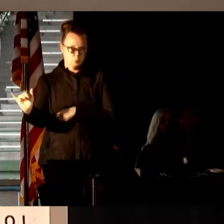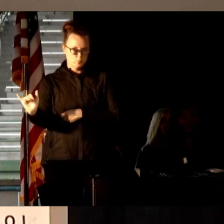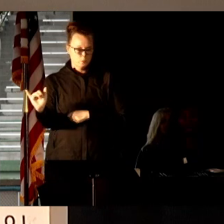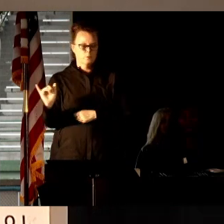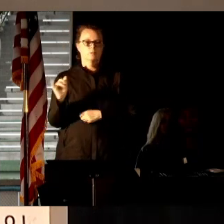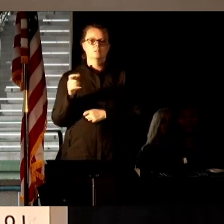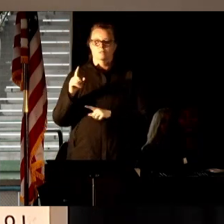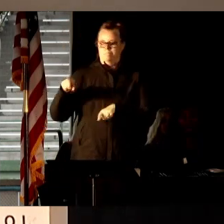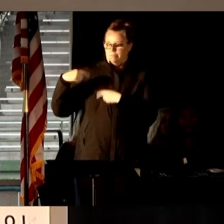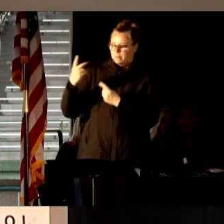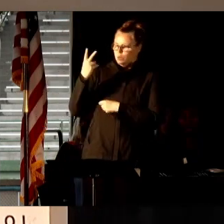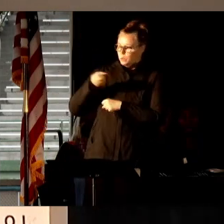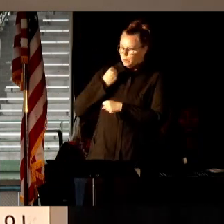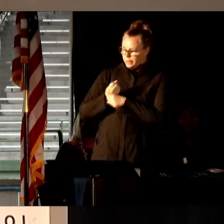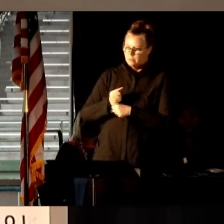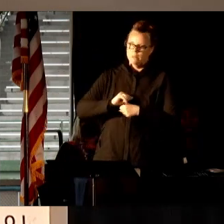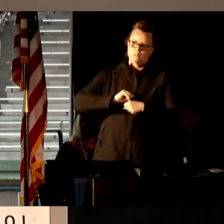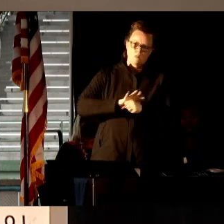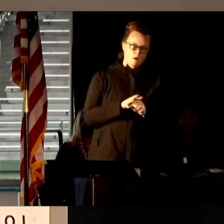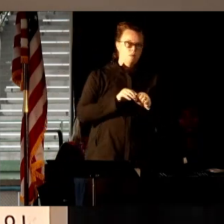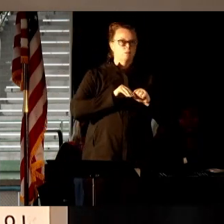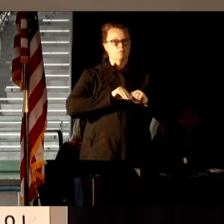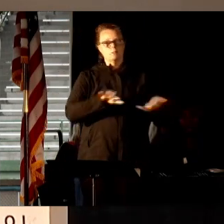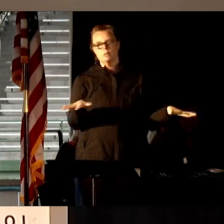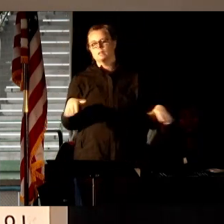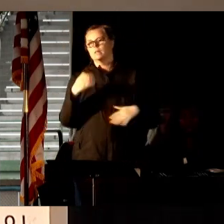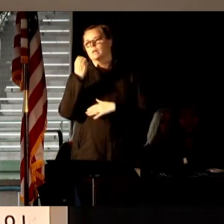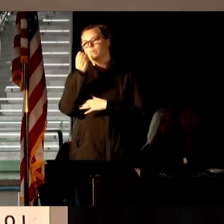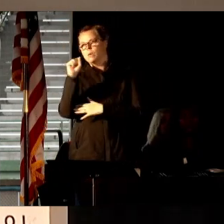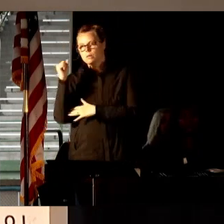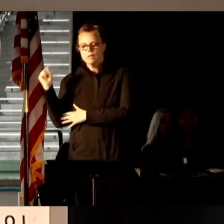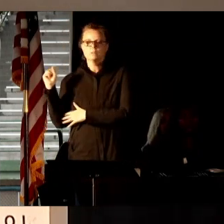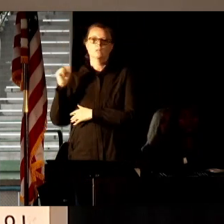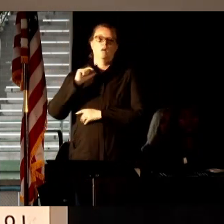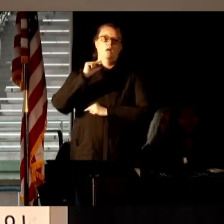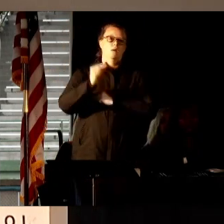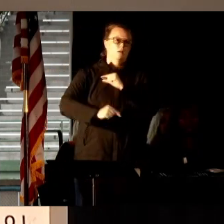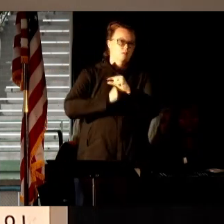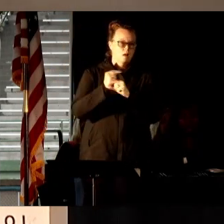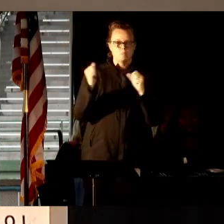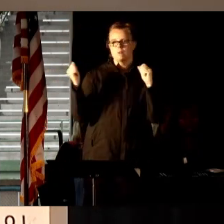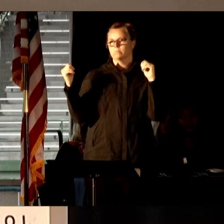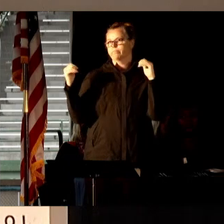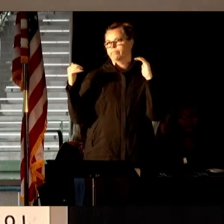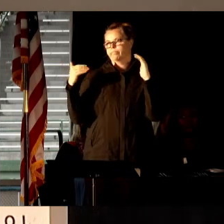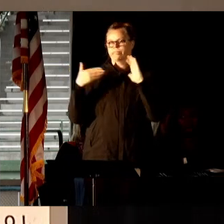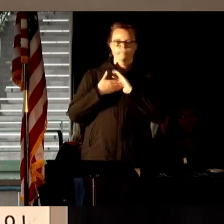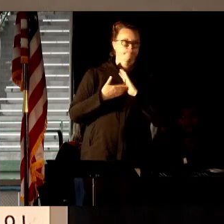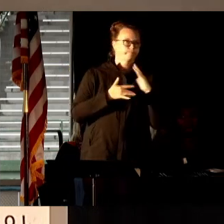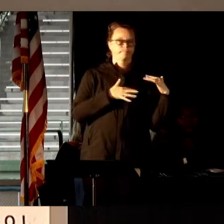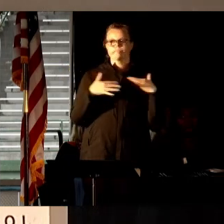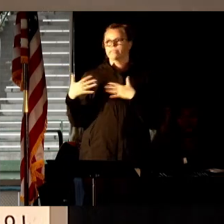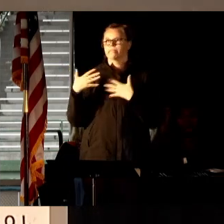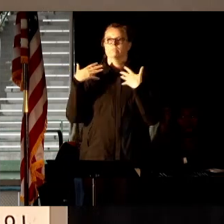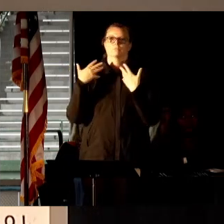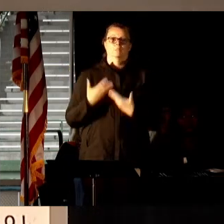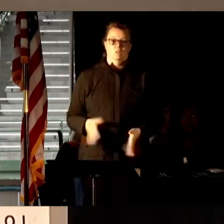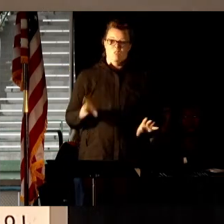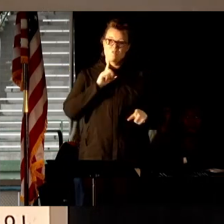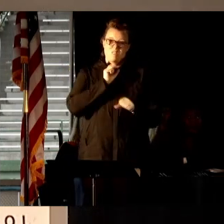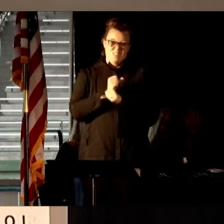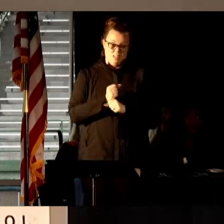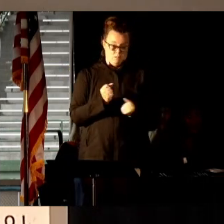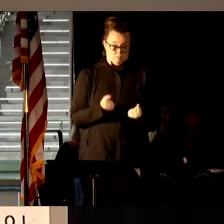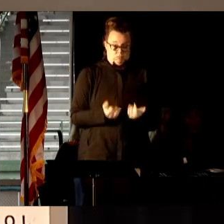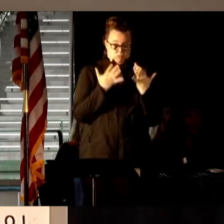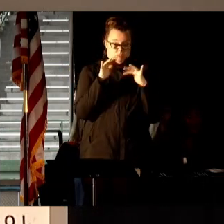few years of COVID, protests, and global conflict have amounted to an awesome, well, dumpster fire.